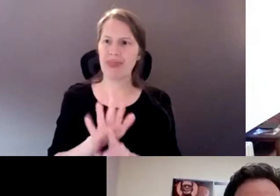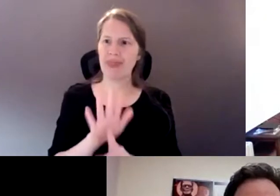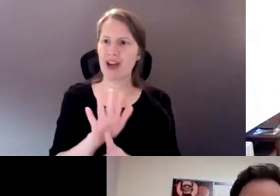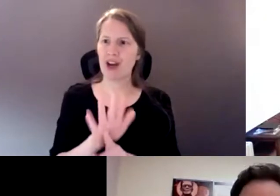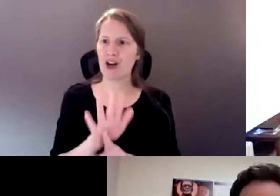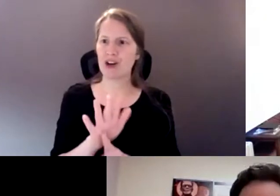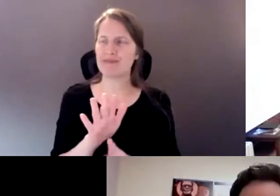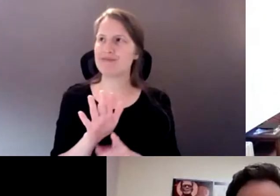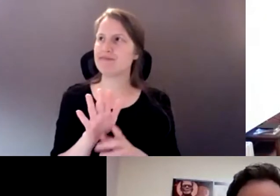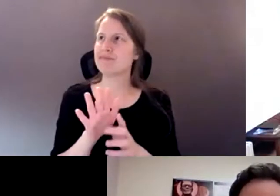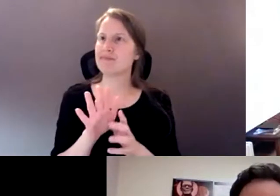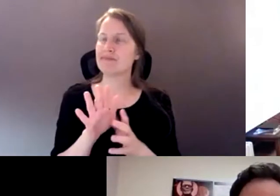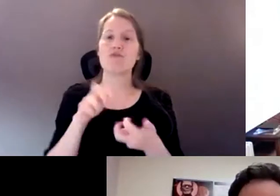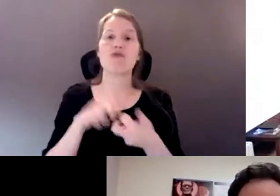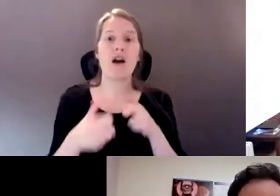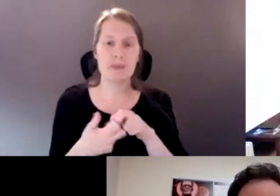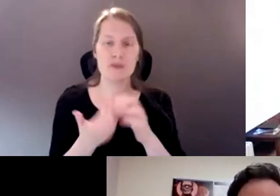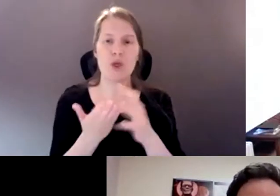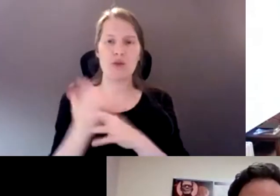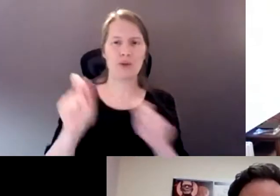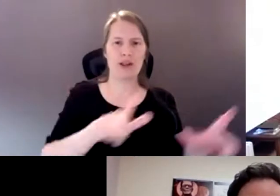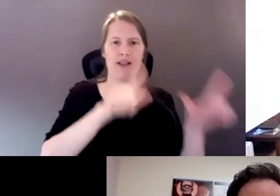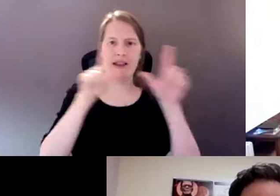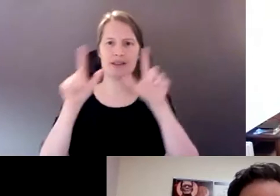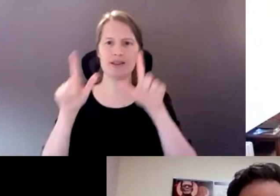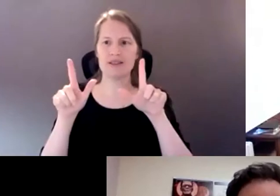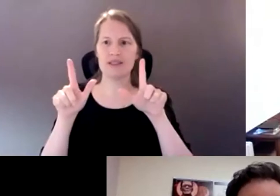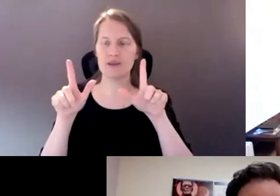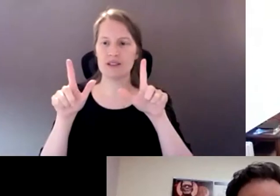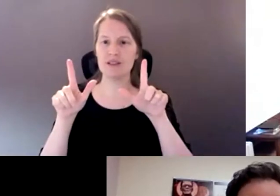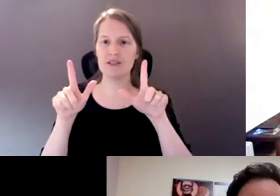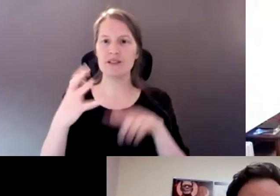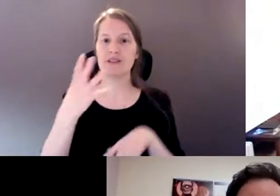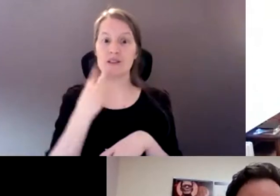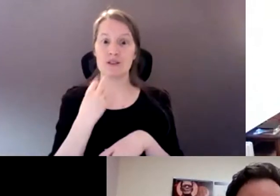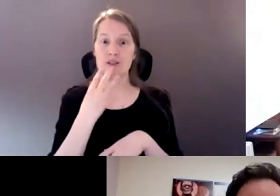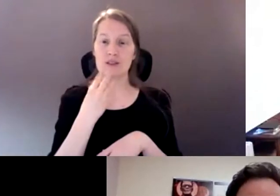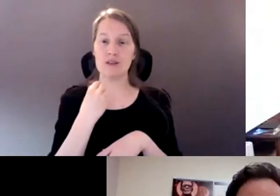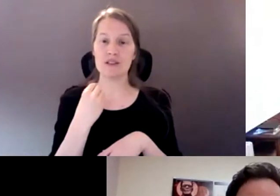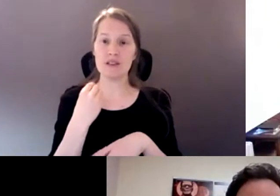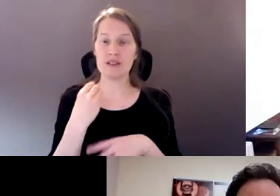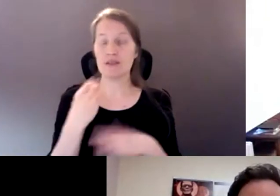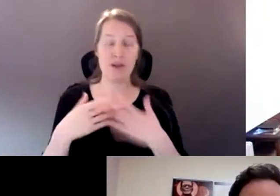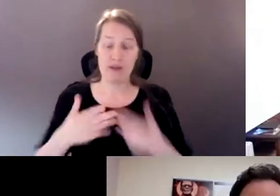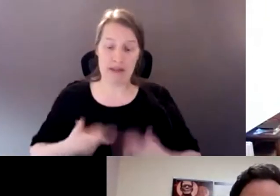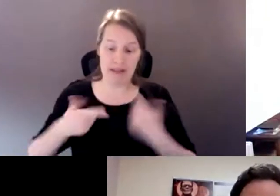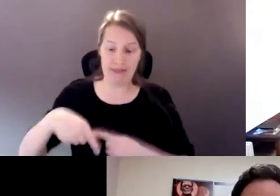their own problems through the lens of the Jews, whether they're among them or not.